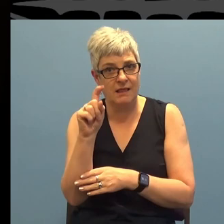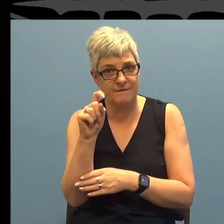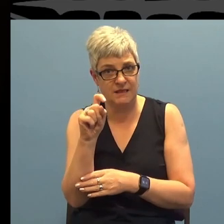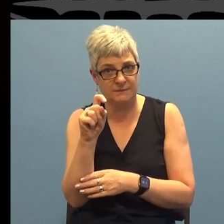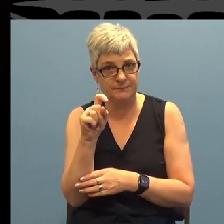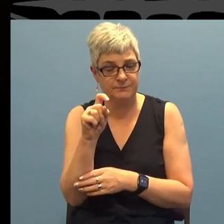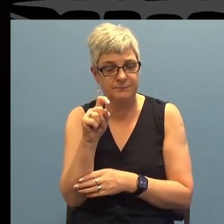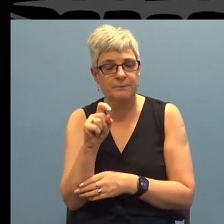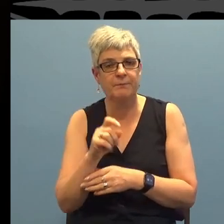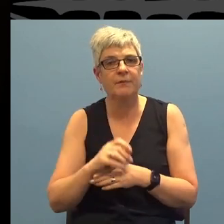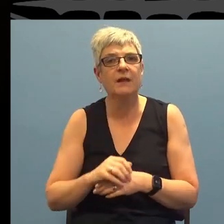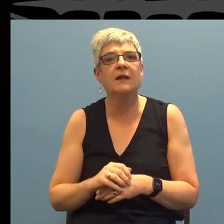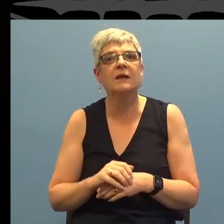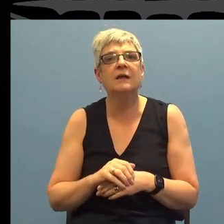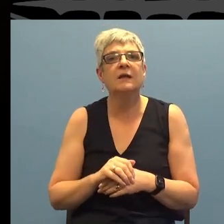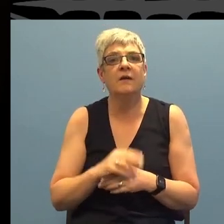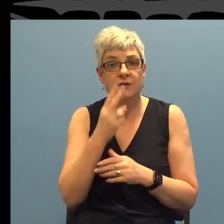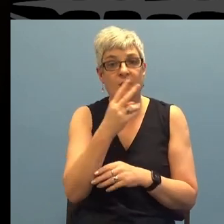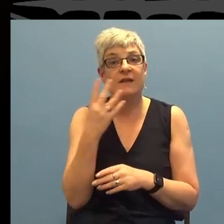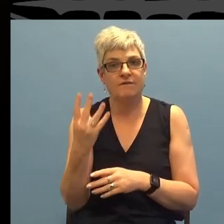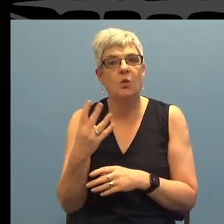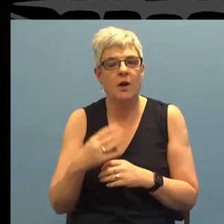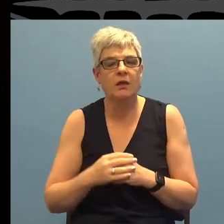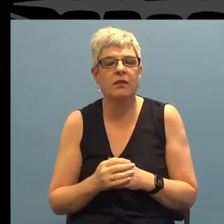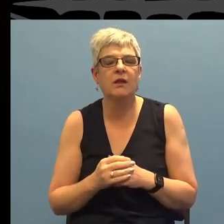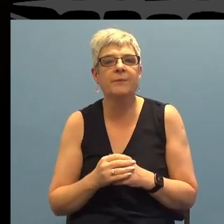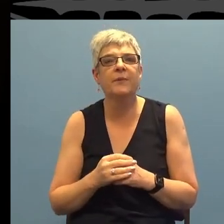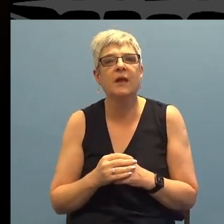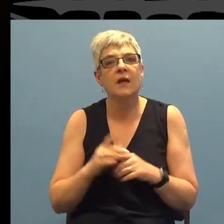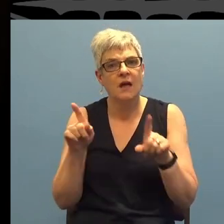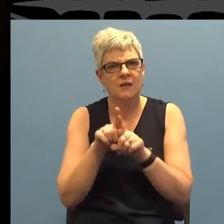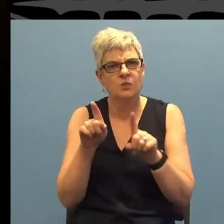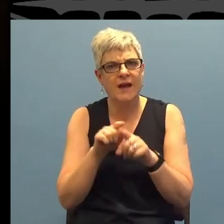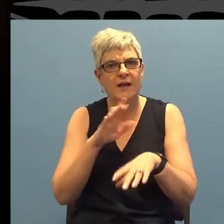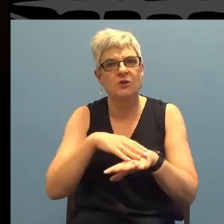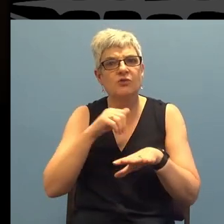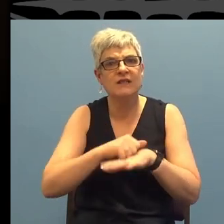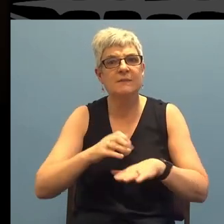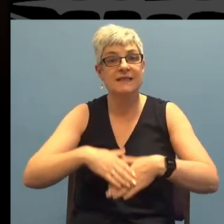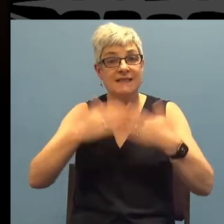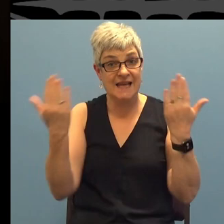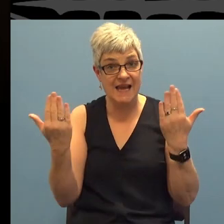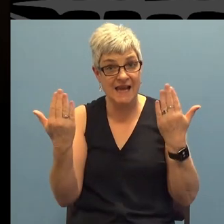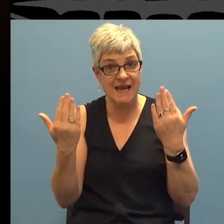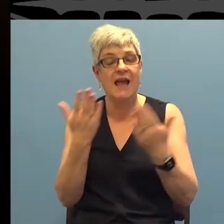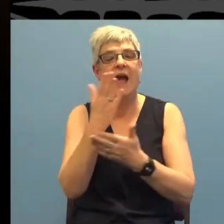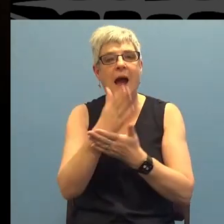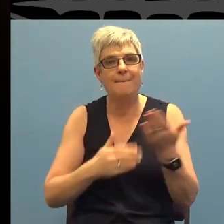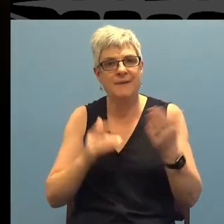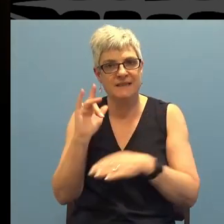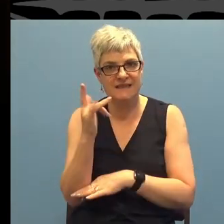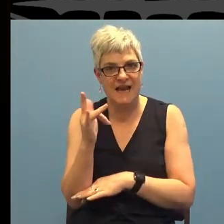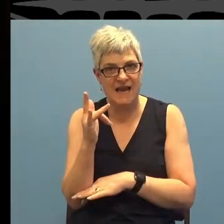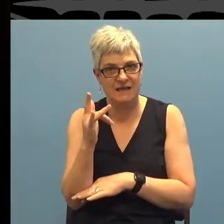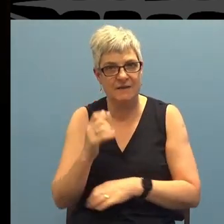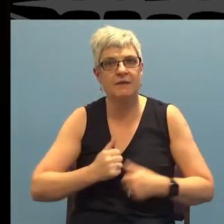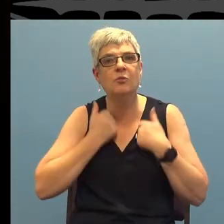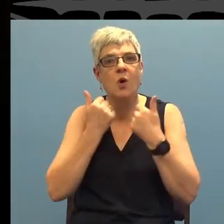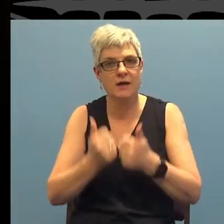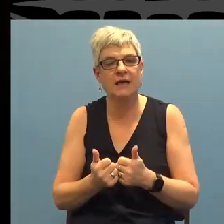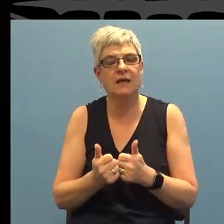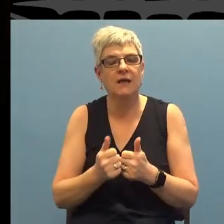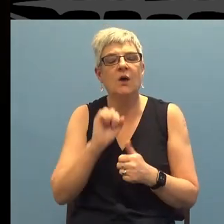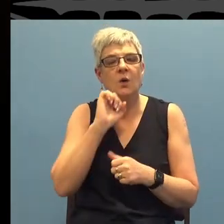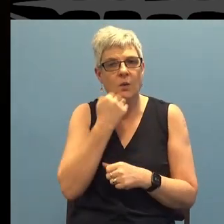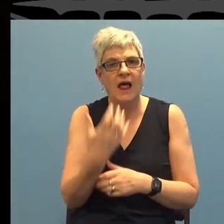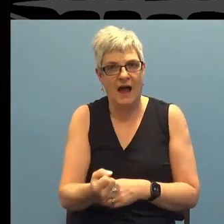the 24th. And also on Christmas Day at 10:30 in the morning, we'll have a Christmas